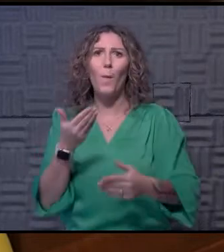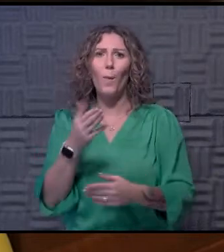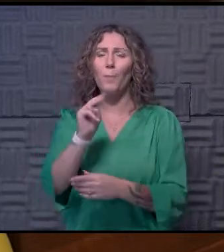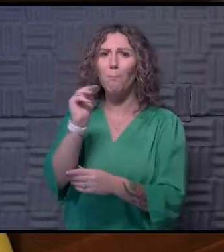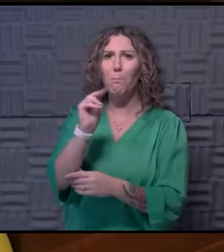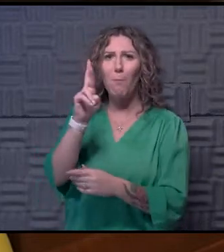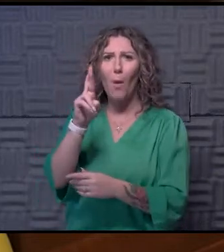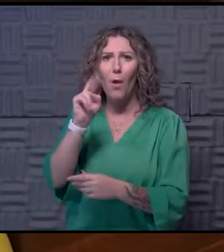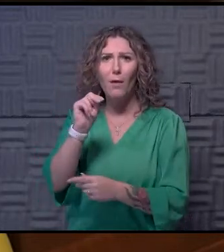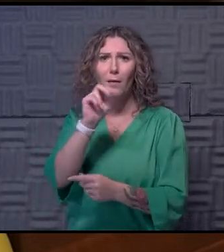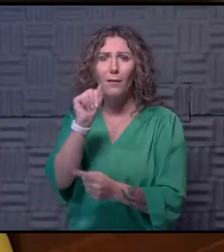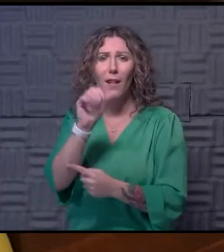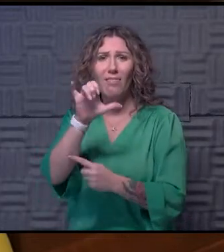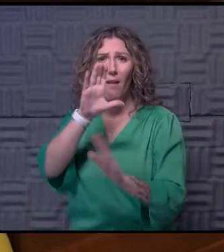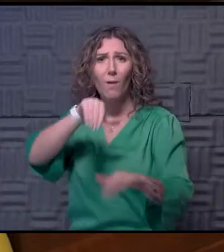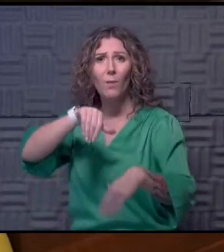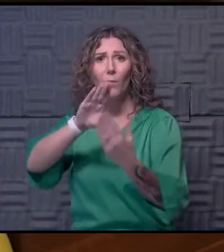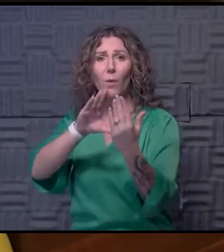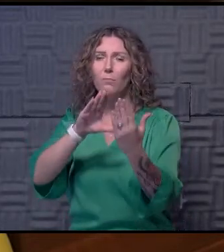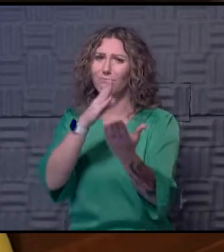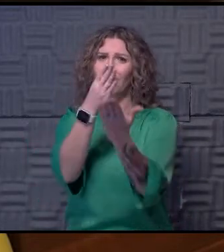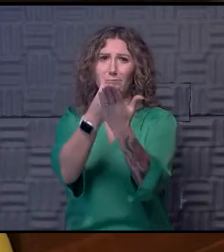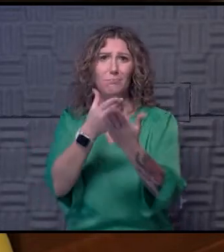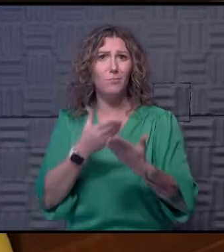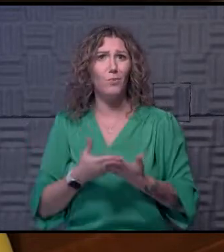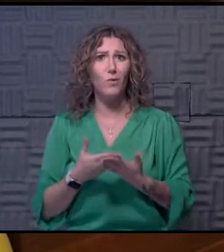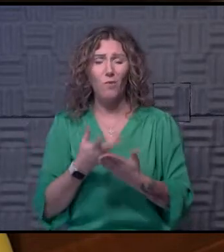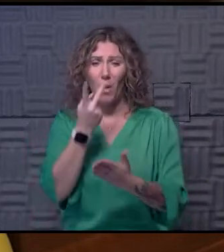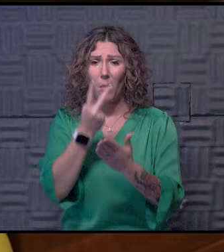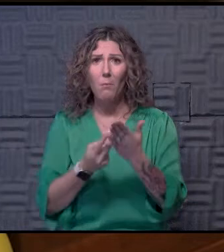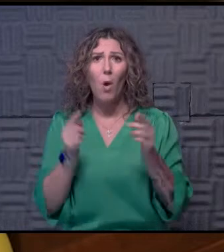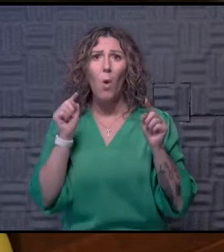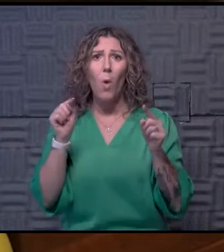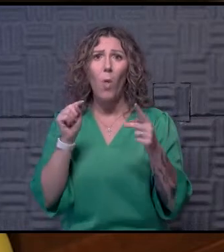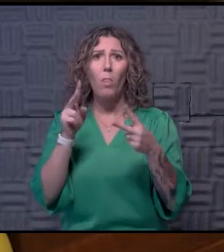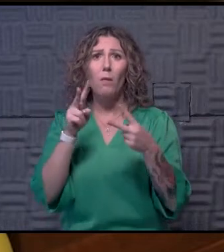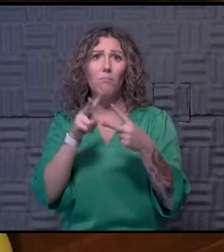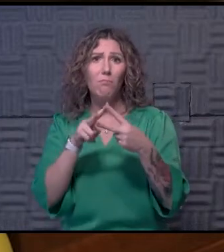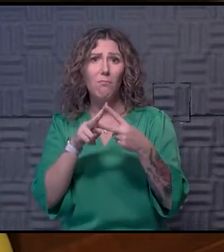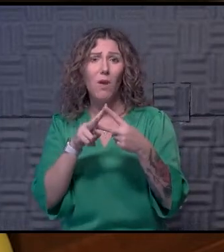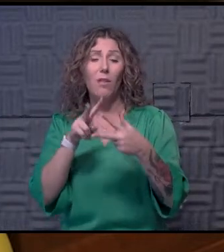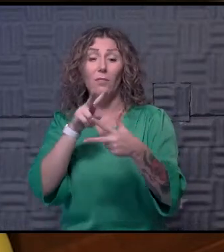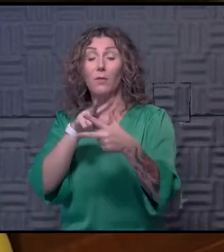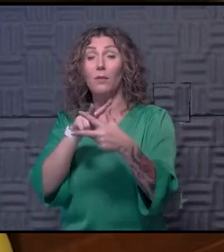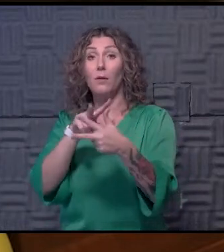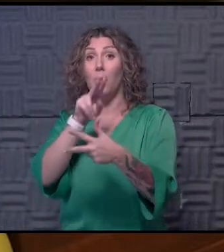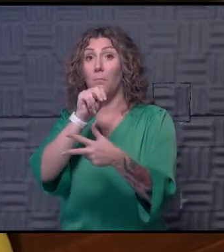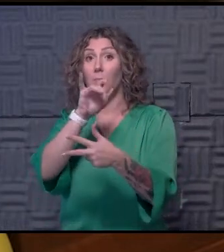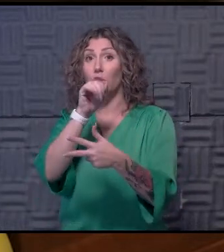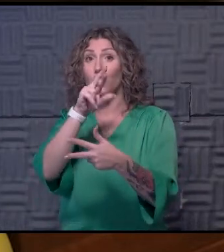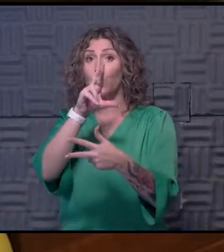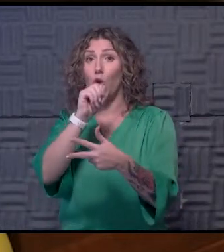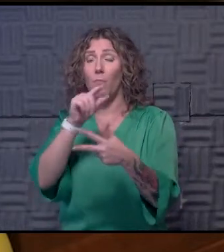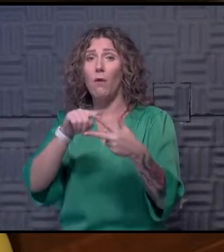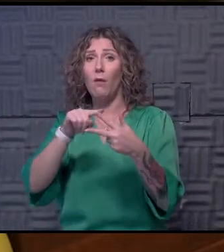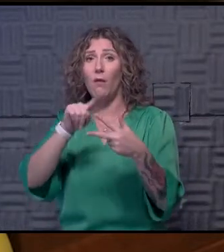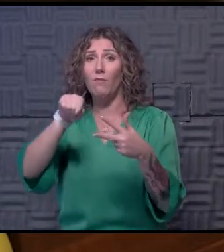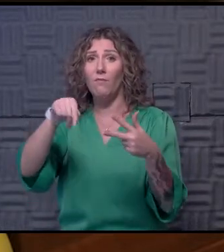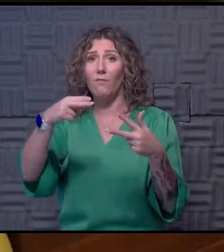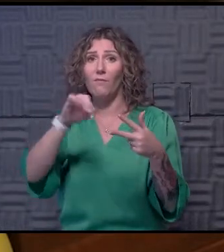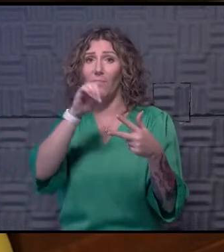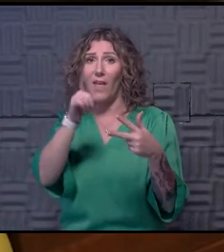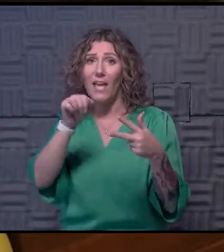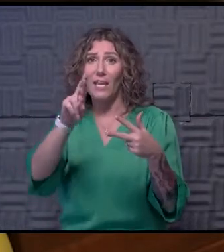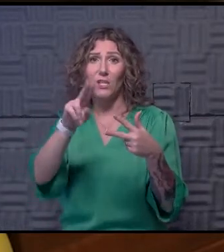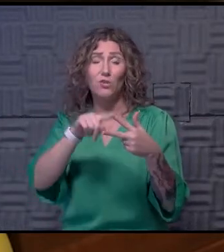mRNA approach has been proven both in the Moderna vaccine and the Pfizer vaccine. So it was fast, but